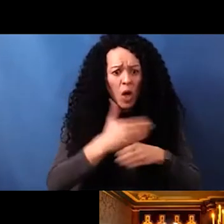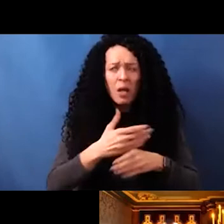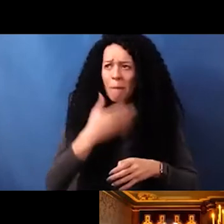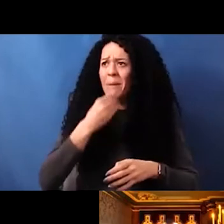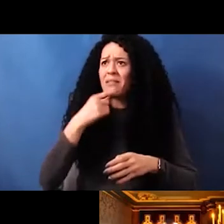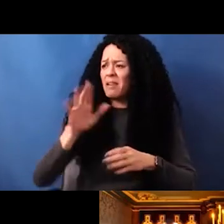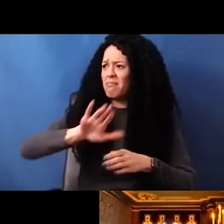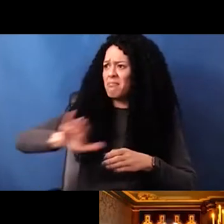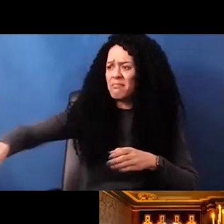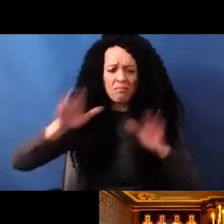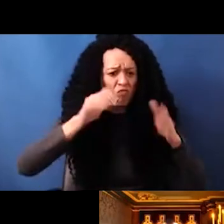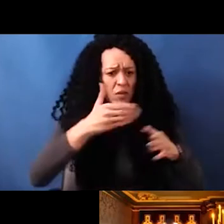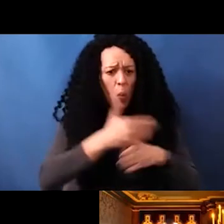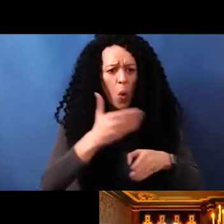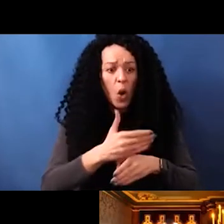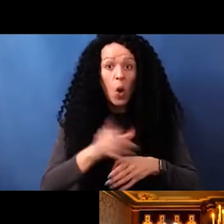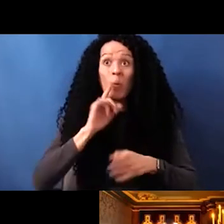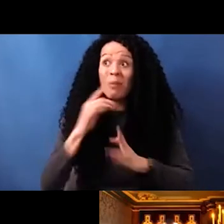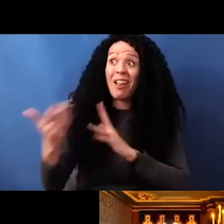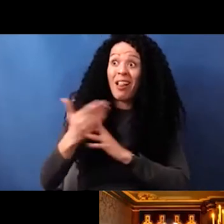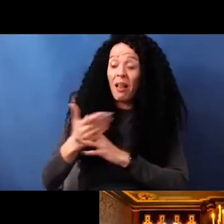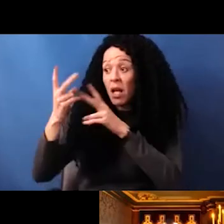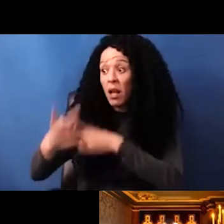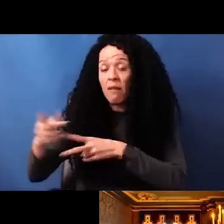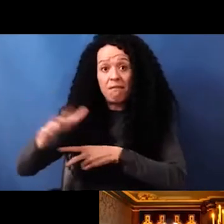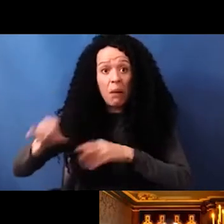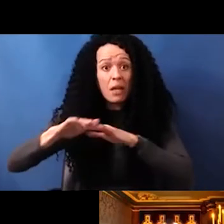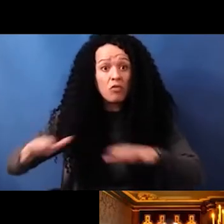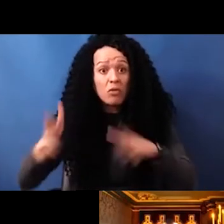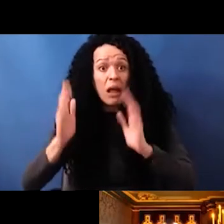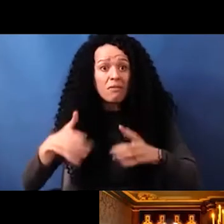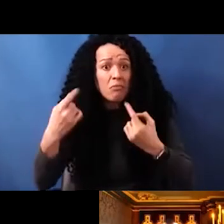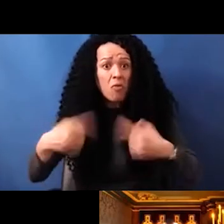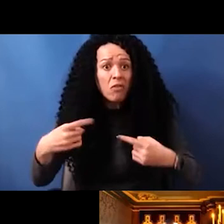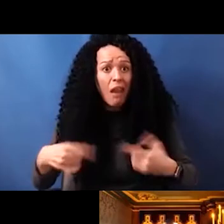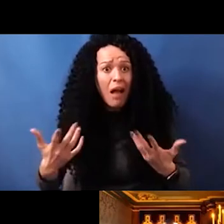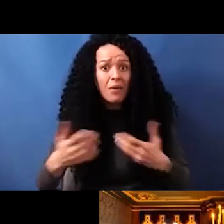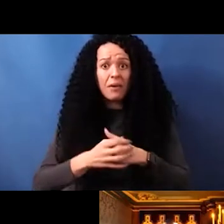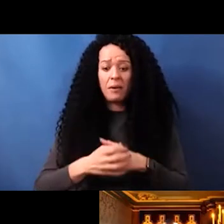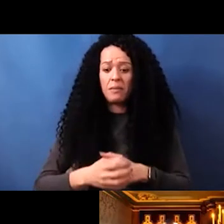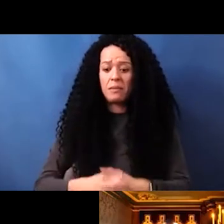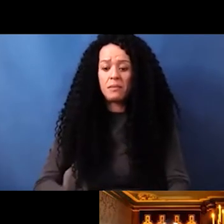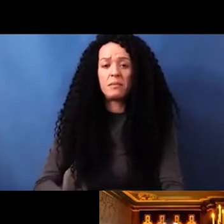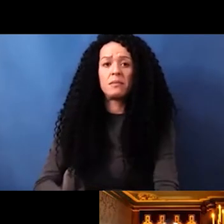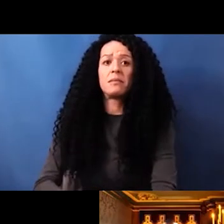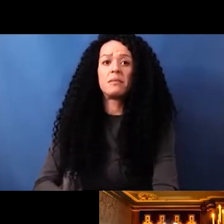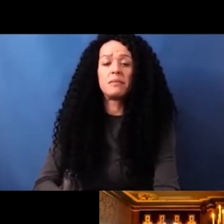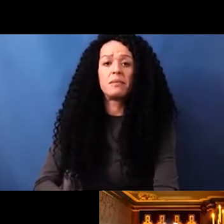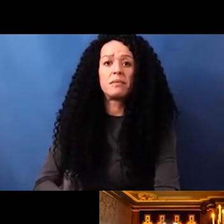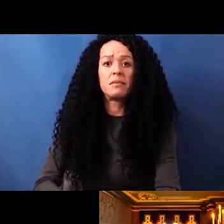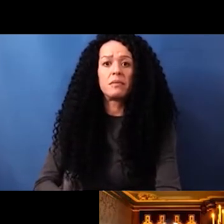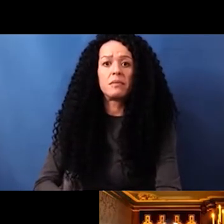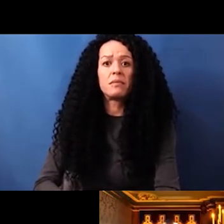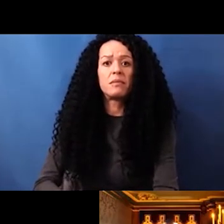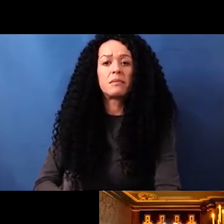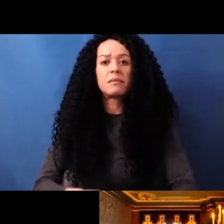under the plea of business. A woman is not allowed any such excuse. But how did you manage to keep